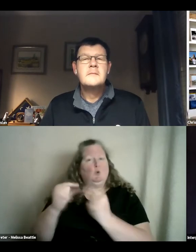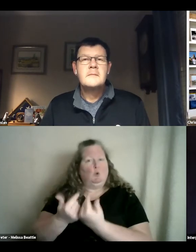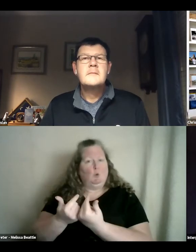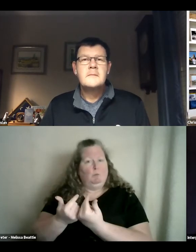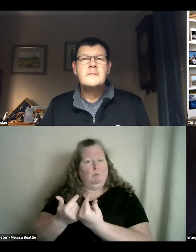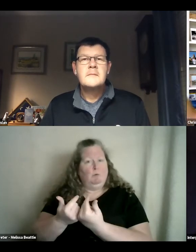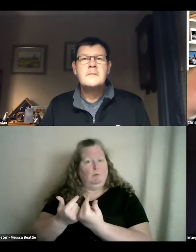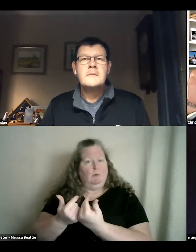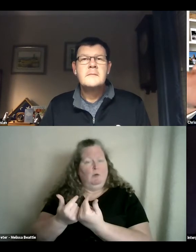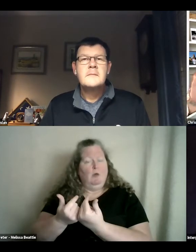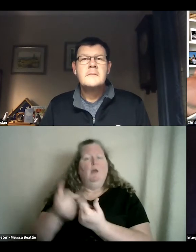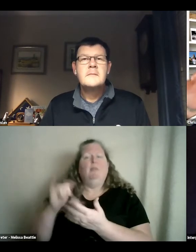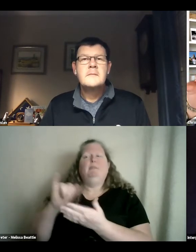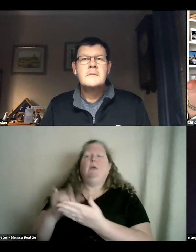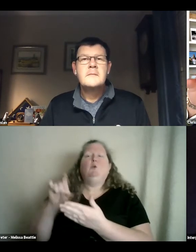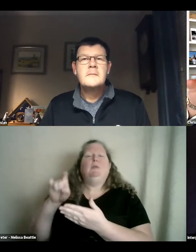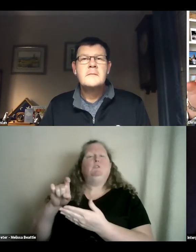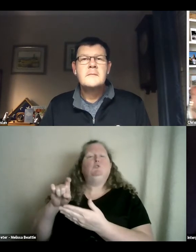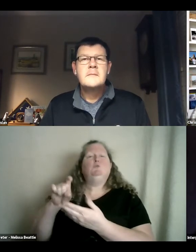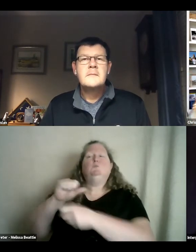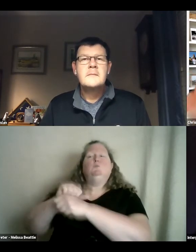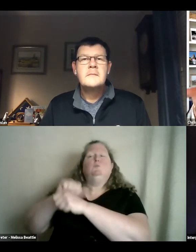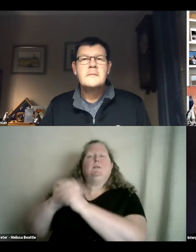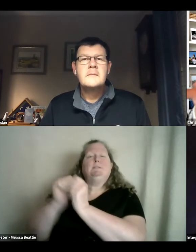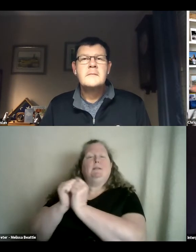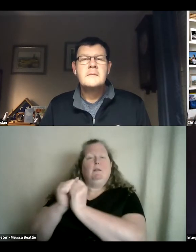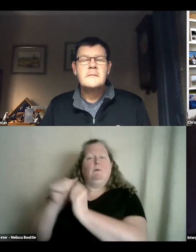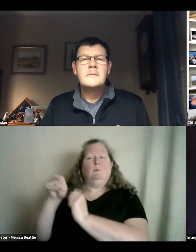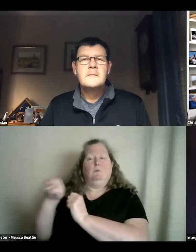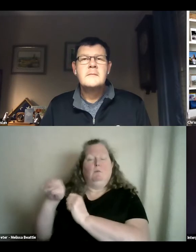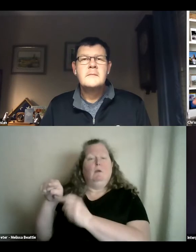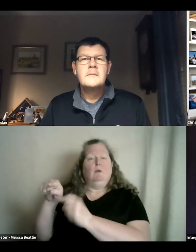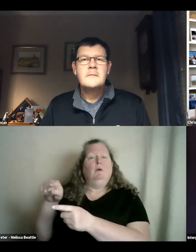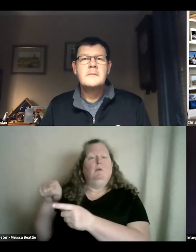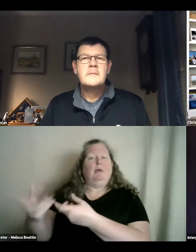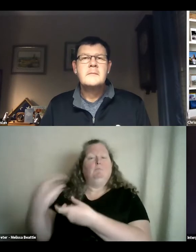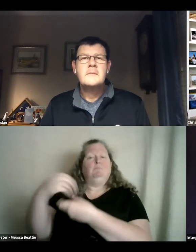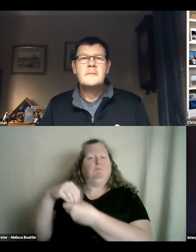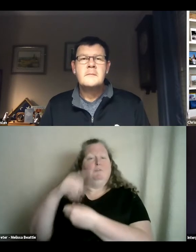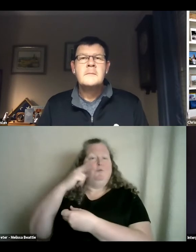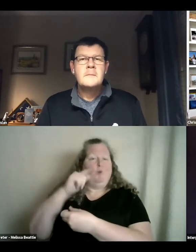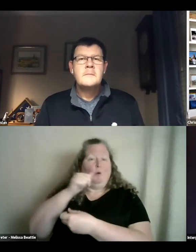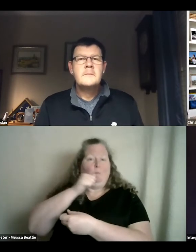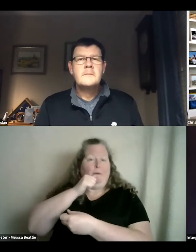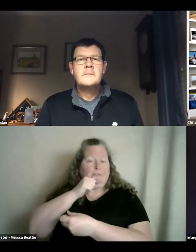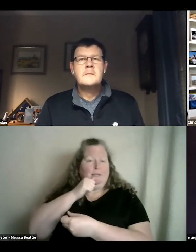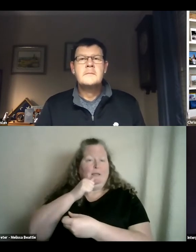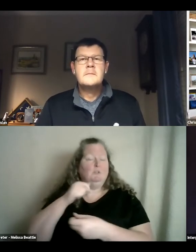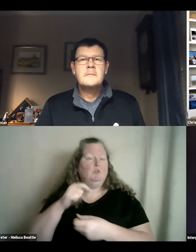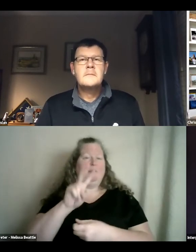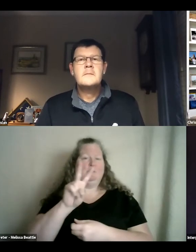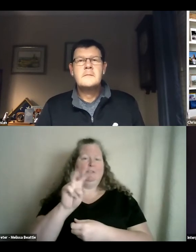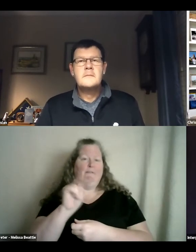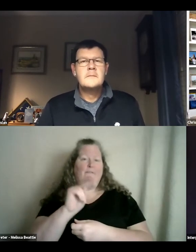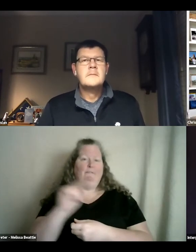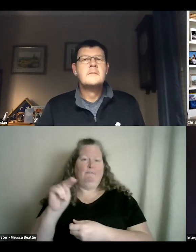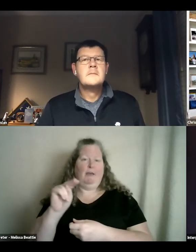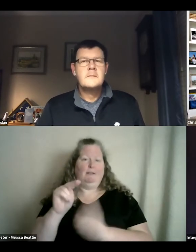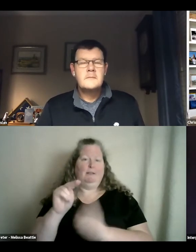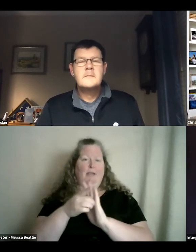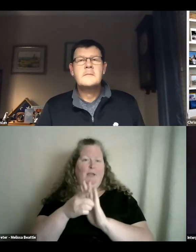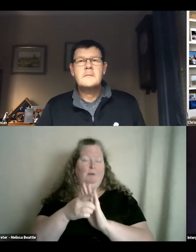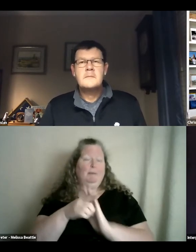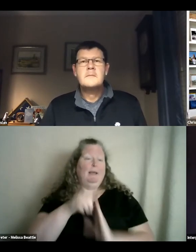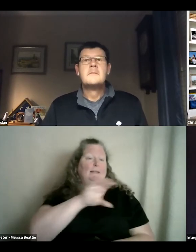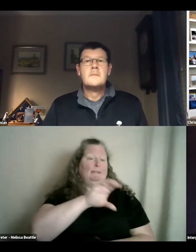people. So there is a Venn diagram, and NIST has the original diagram that says, this is what CSF covers, blah,